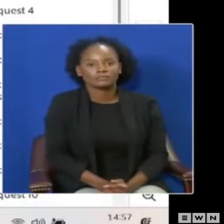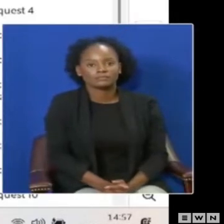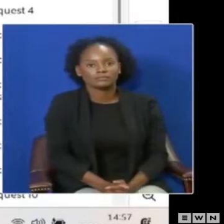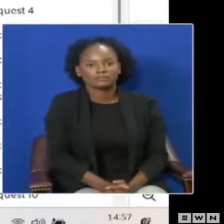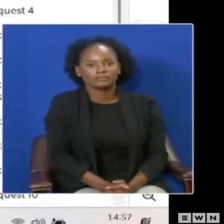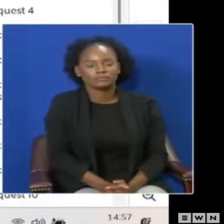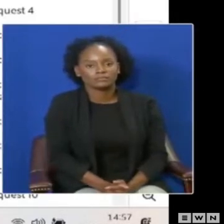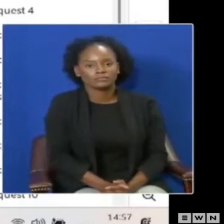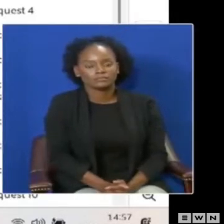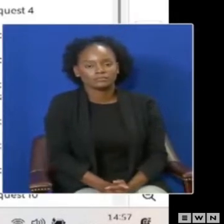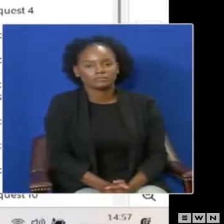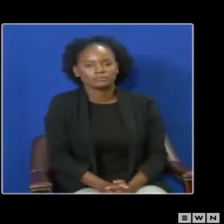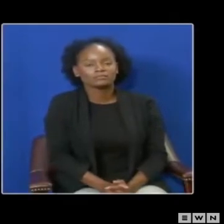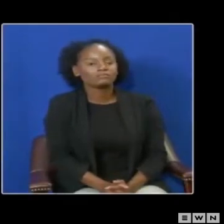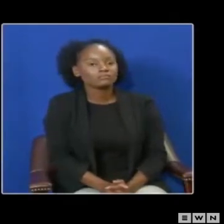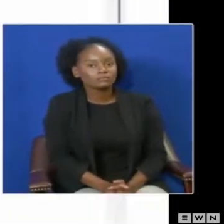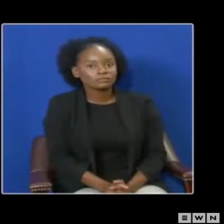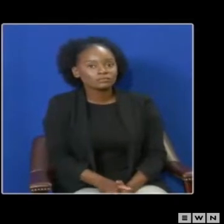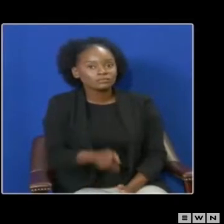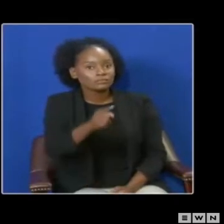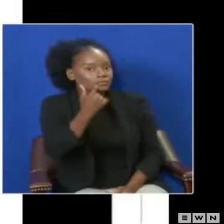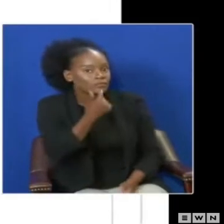where it says Copa Petrol.